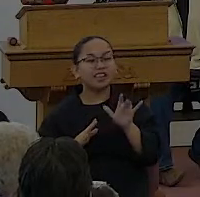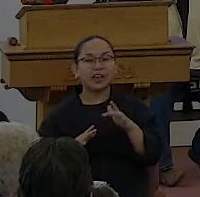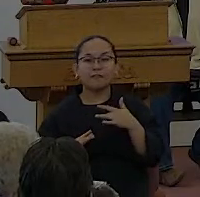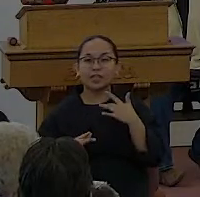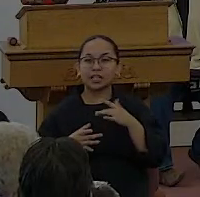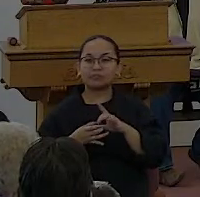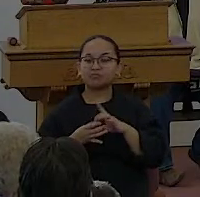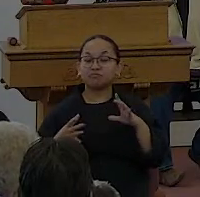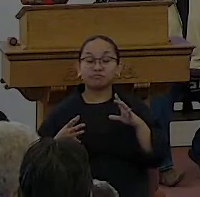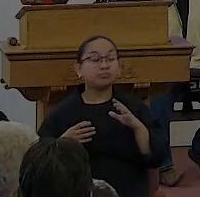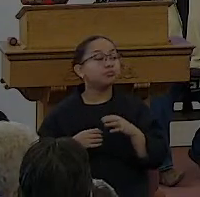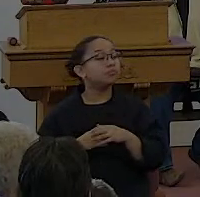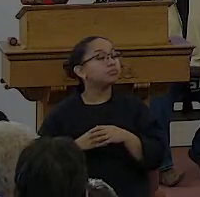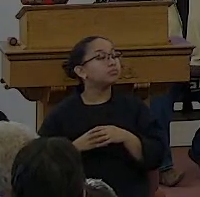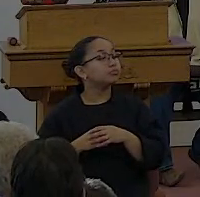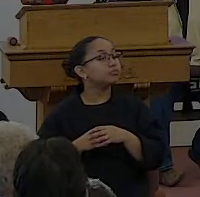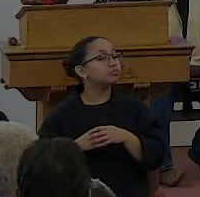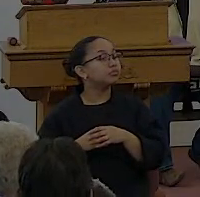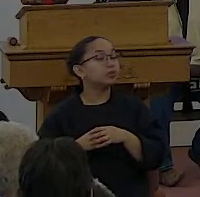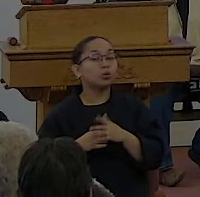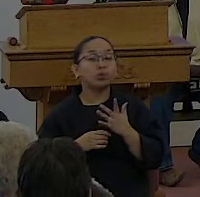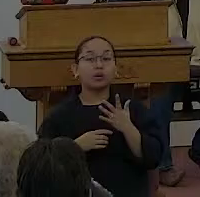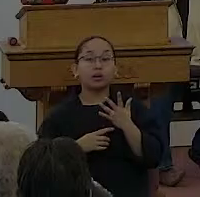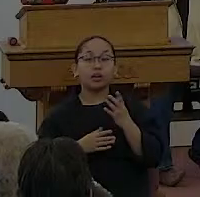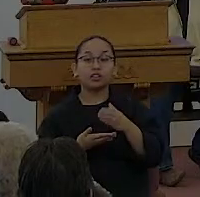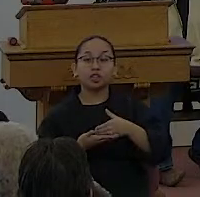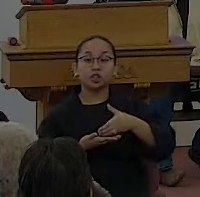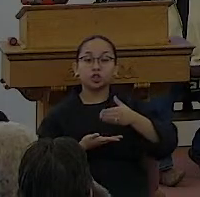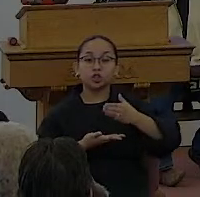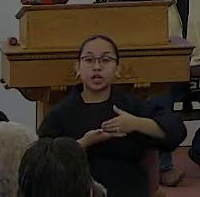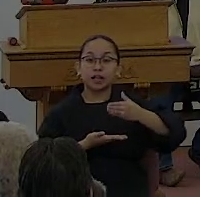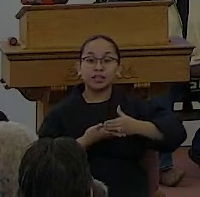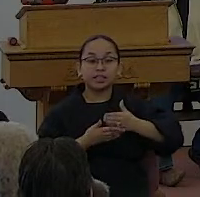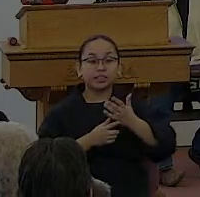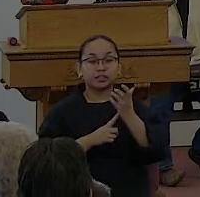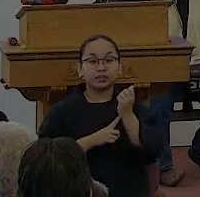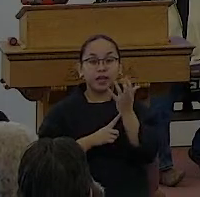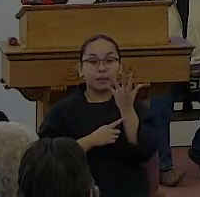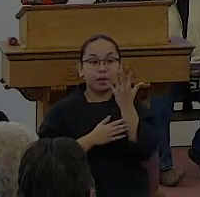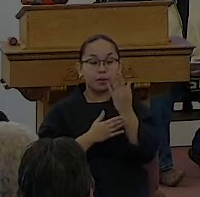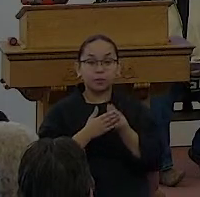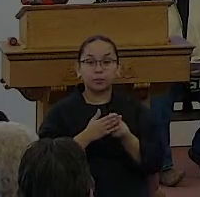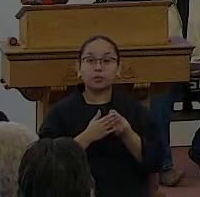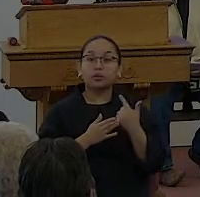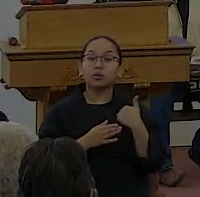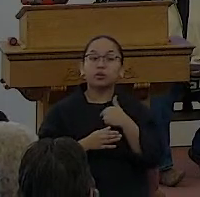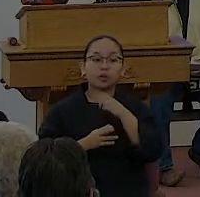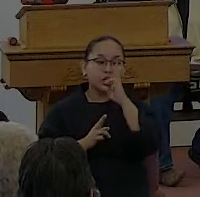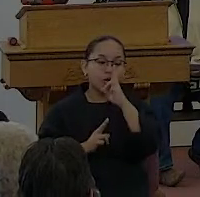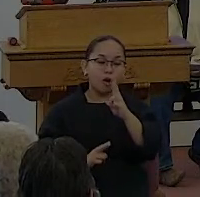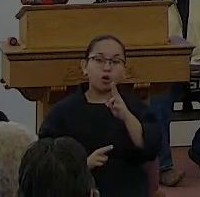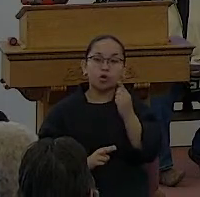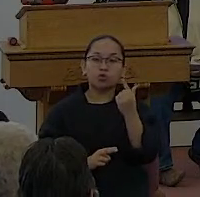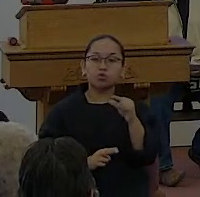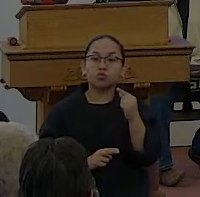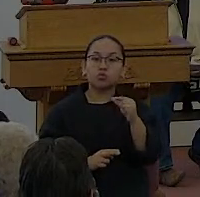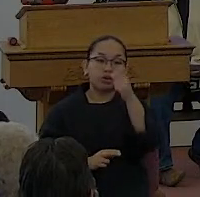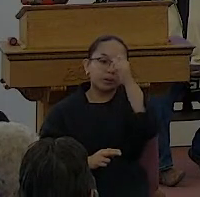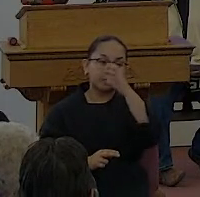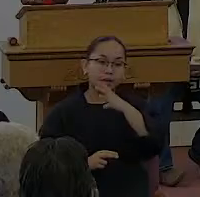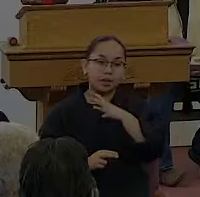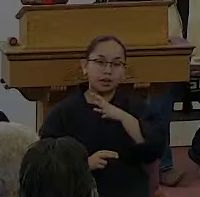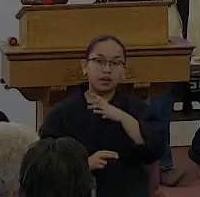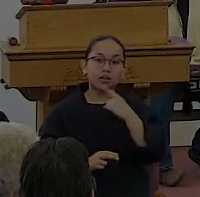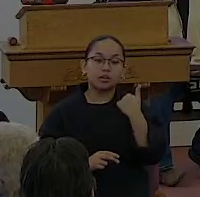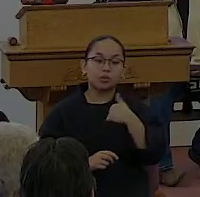And as we release the flames from our chalices, we honor the green man, and we promise to do our part